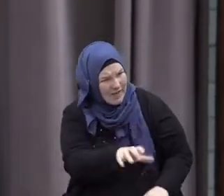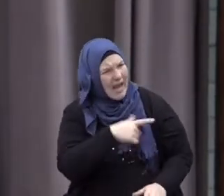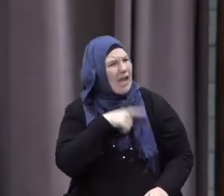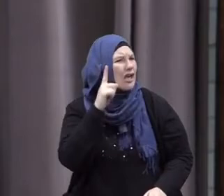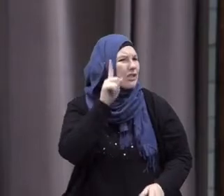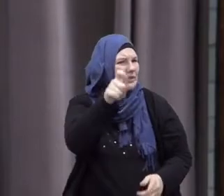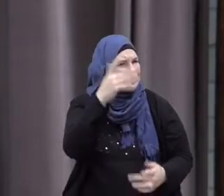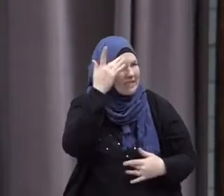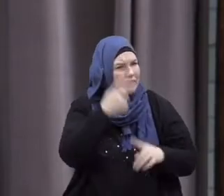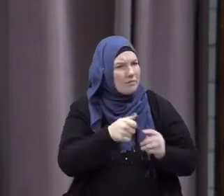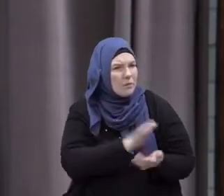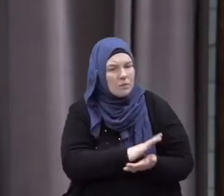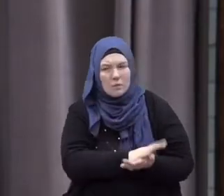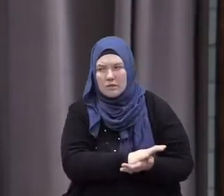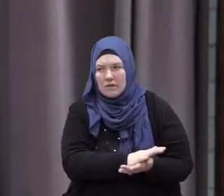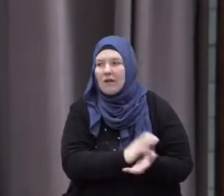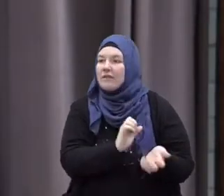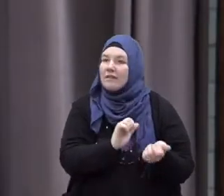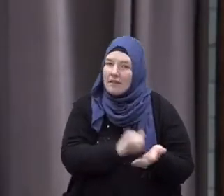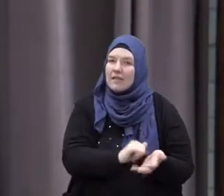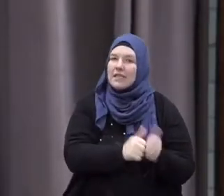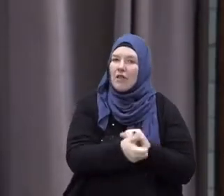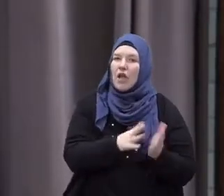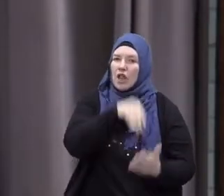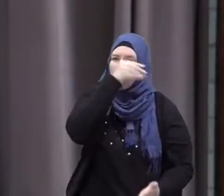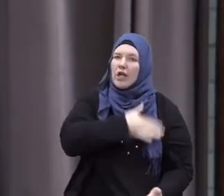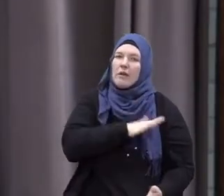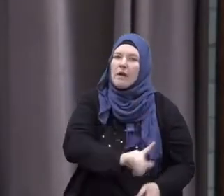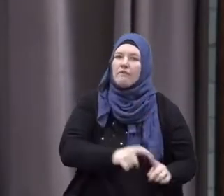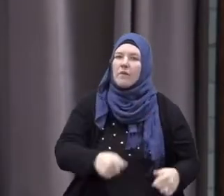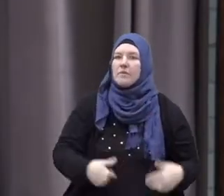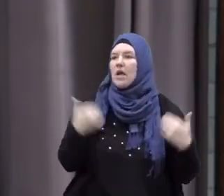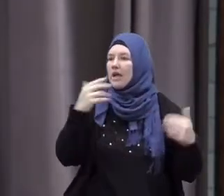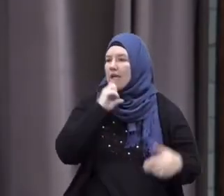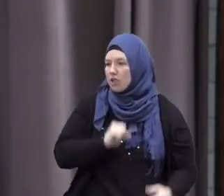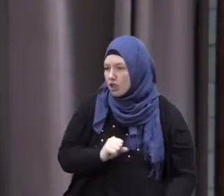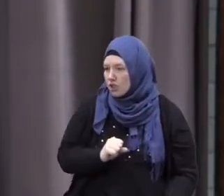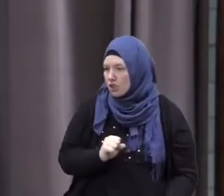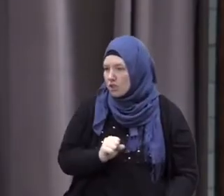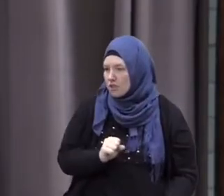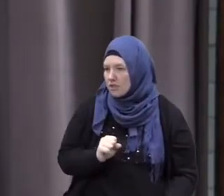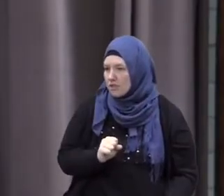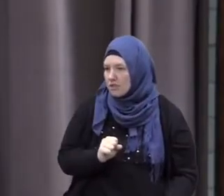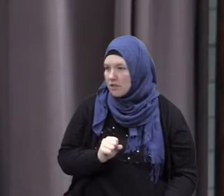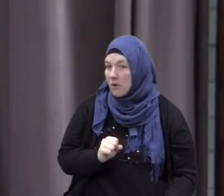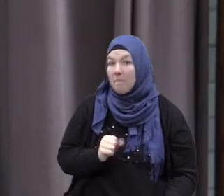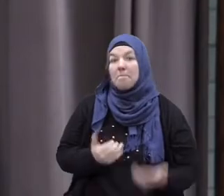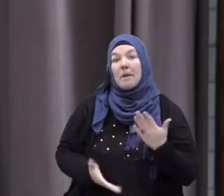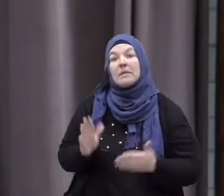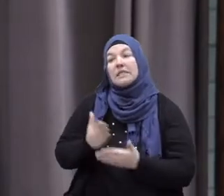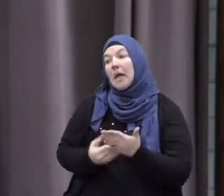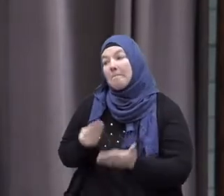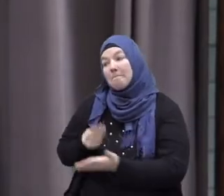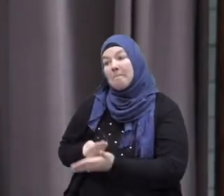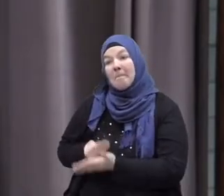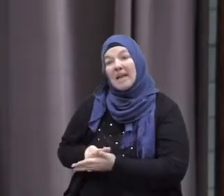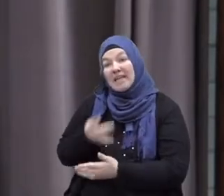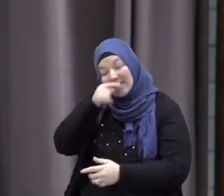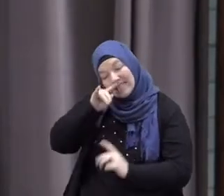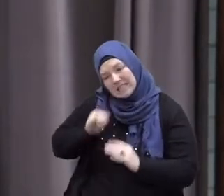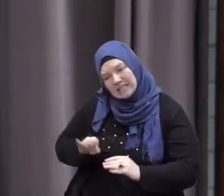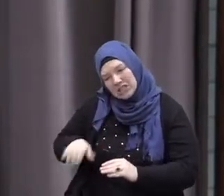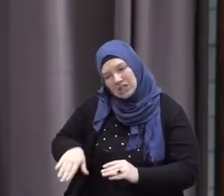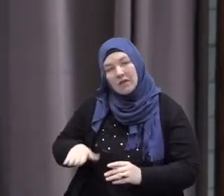them. This is how they learn compassion at young age. We need them to spare some of their money to donate for